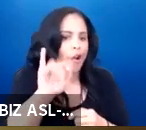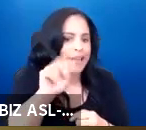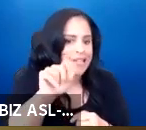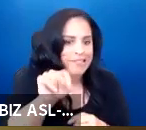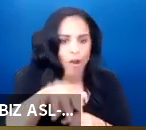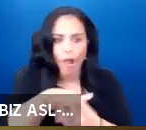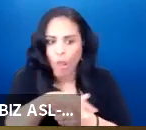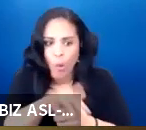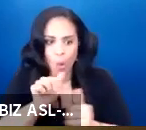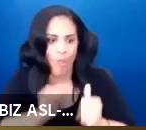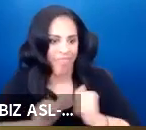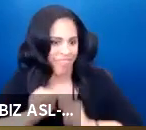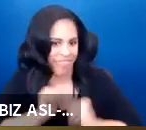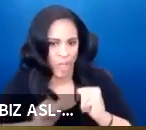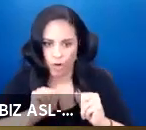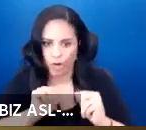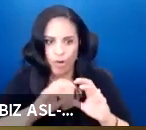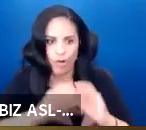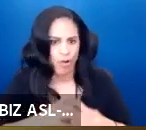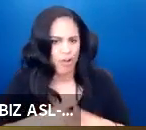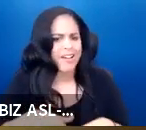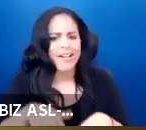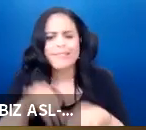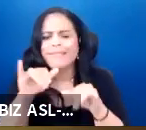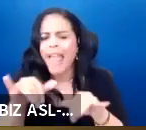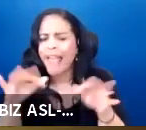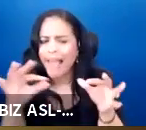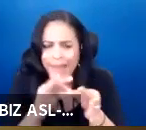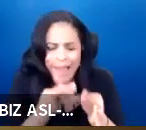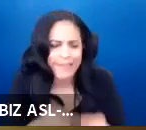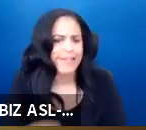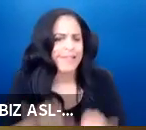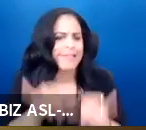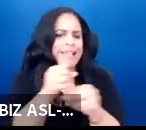and please stay connected, stay safe, and stay tuned.